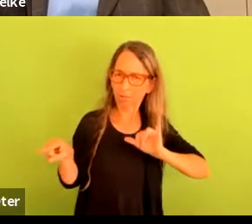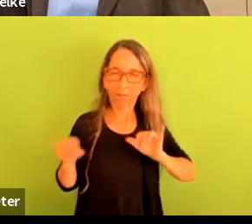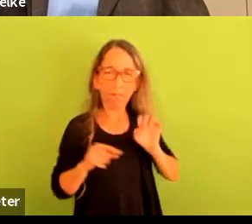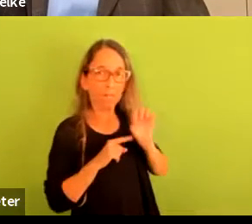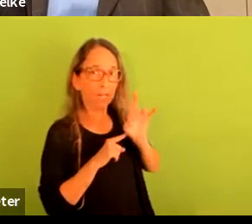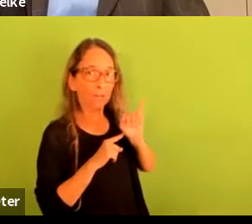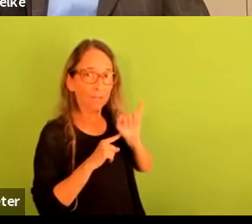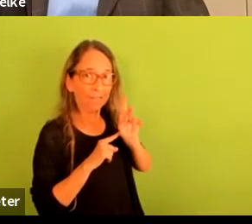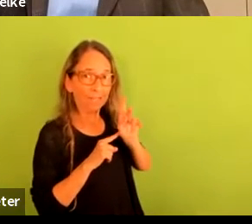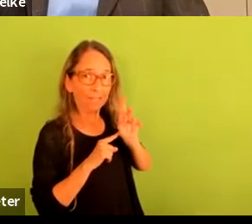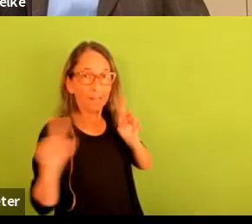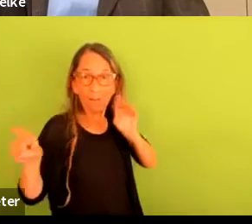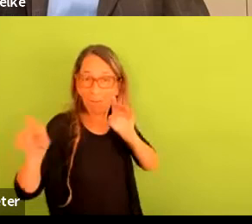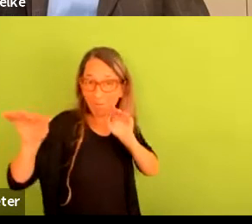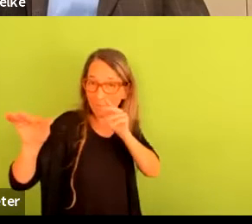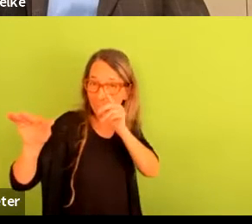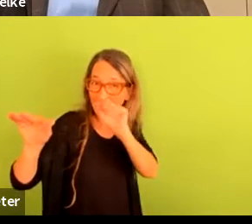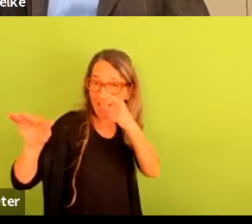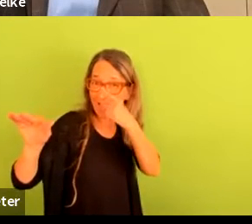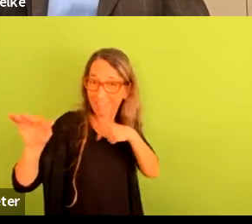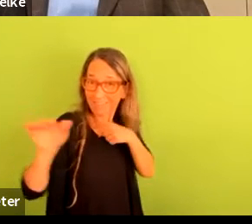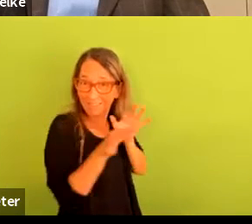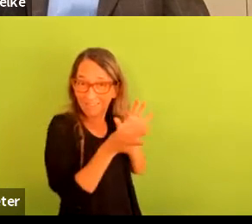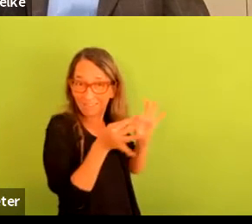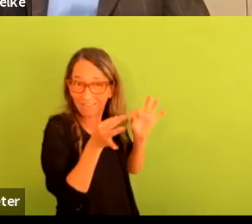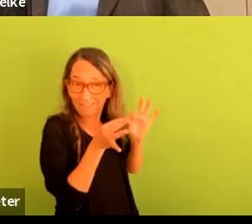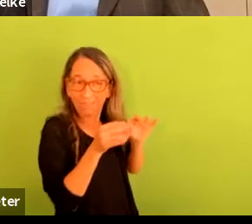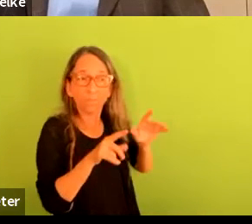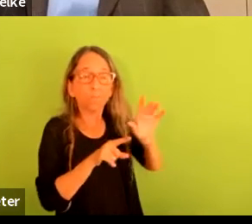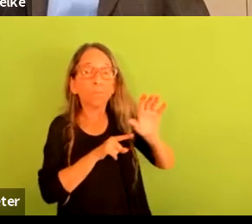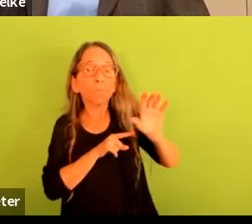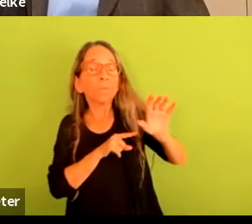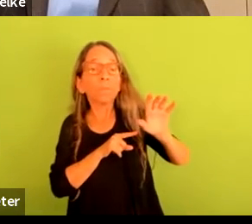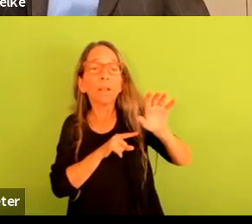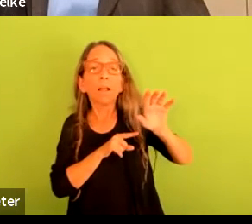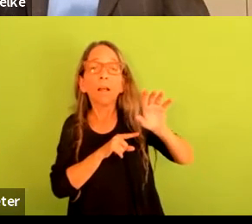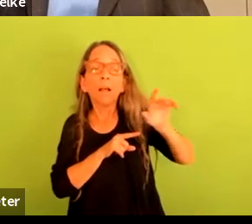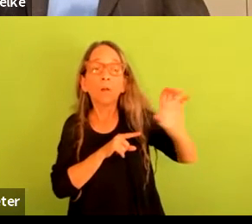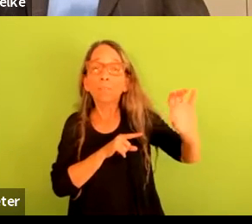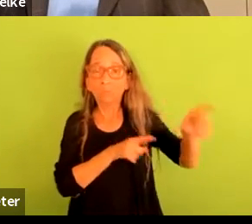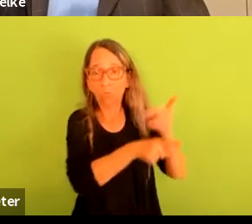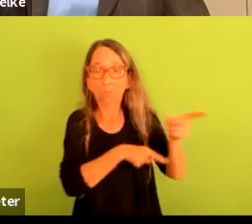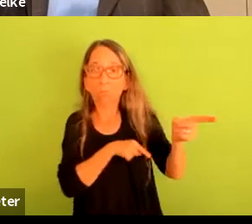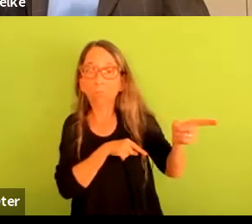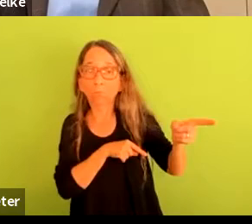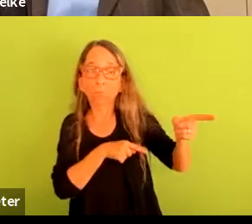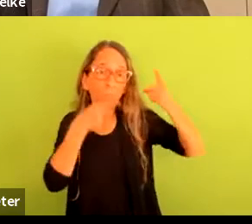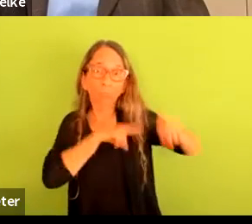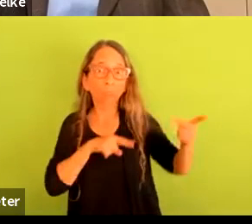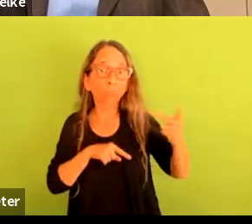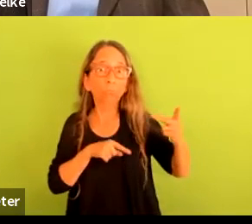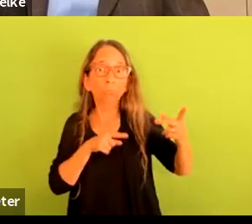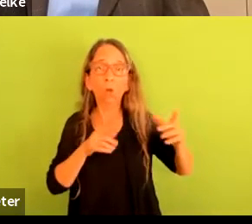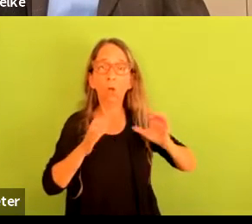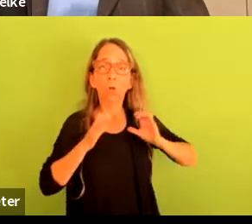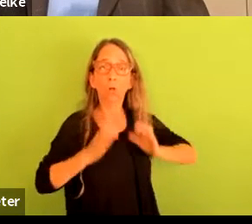right. You know, one of the things that I'm pretty sure Cristina and I agree on is that consumer choice is paramount here,